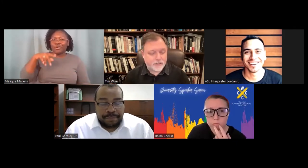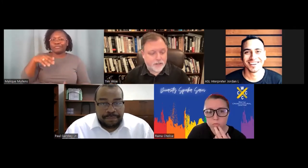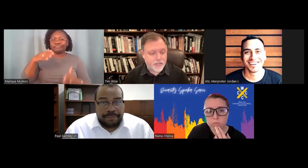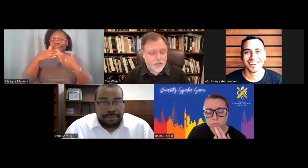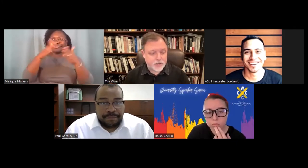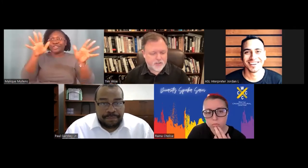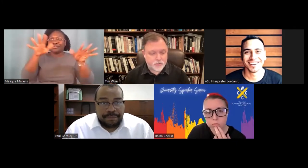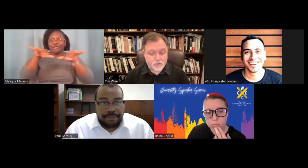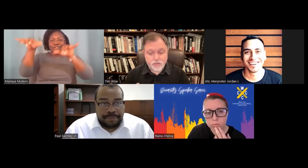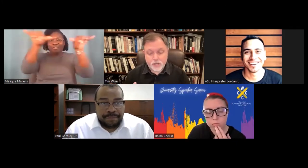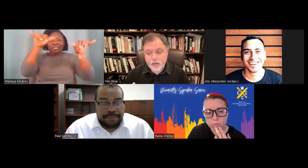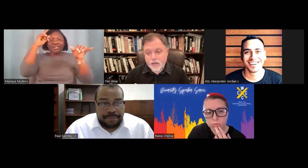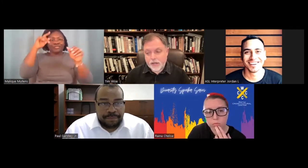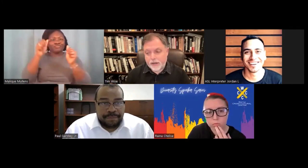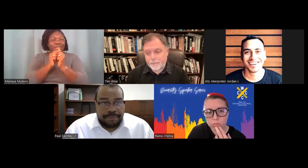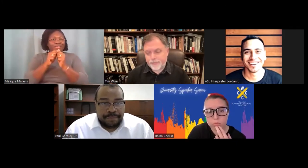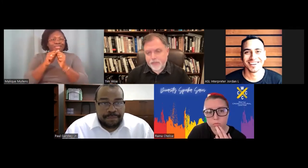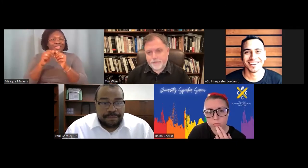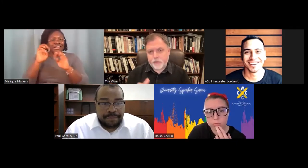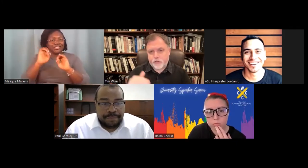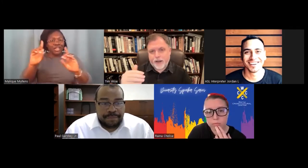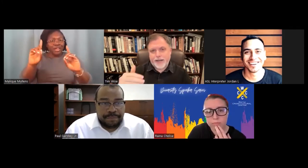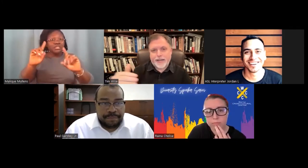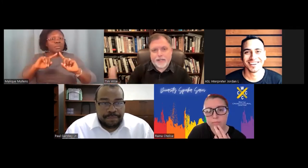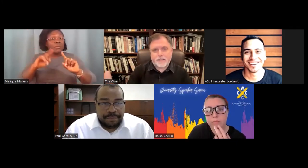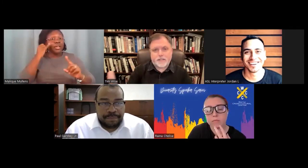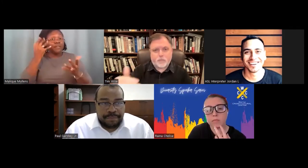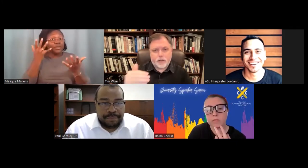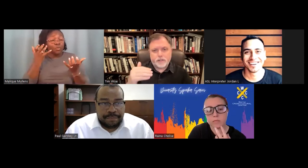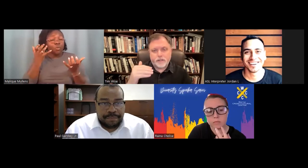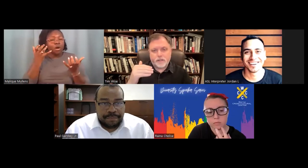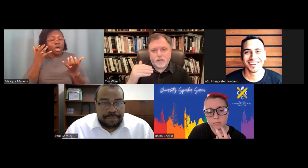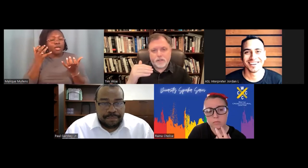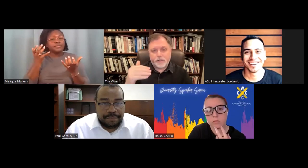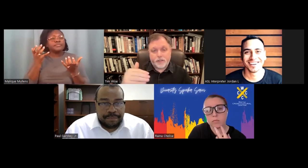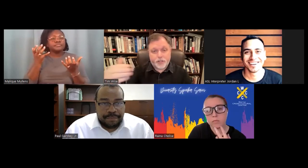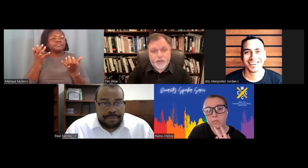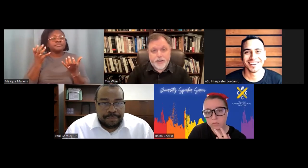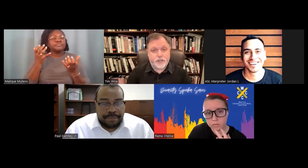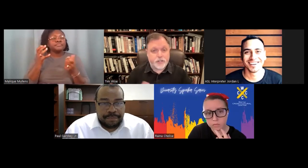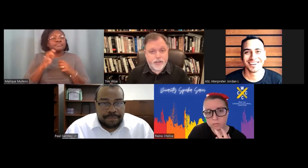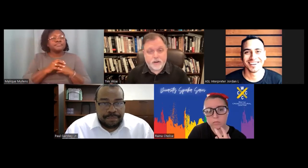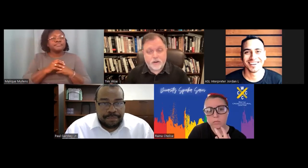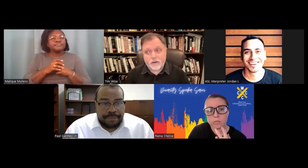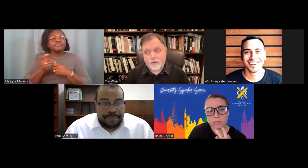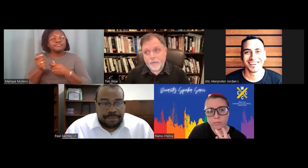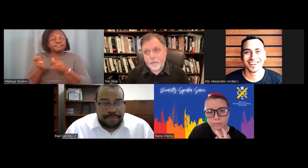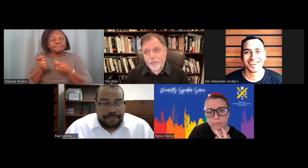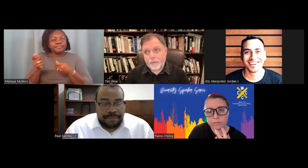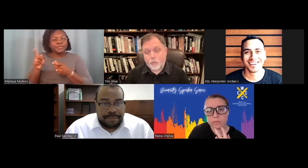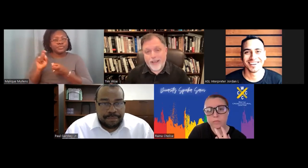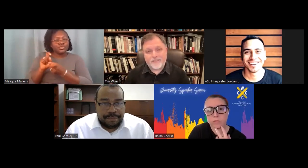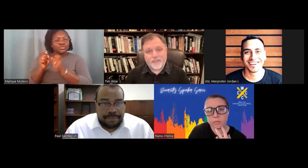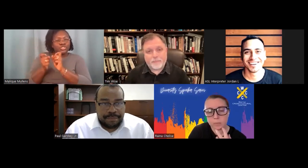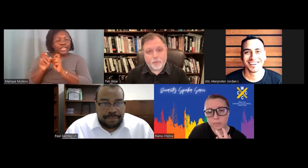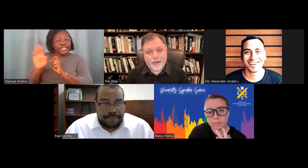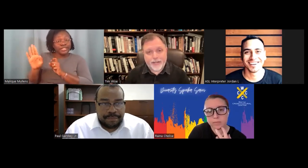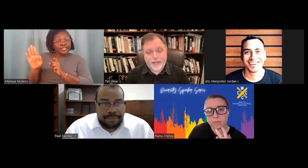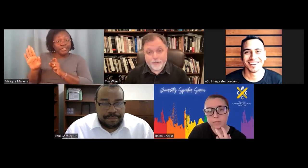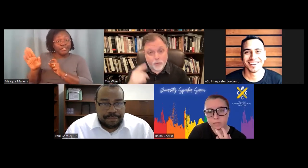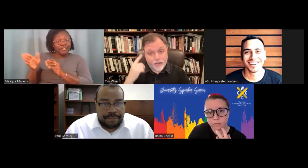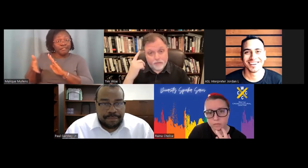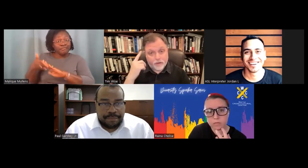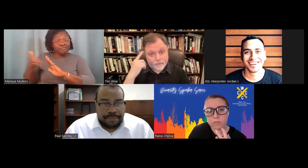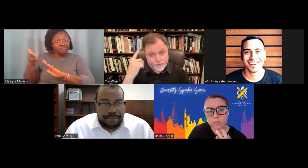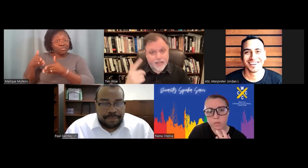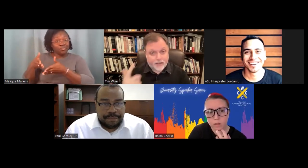in educational terms. If you're trying to get someone to change their way of operating